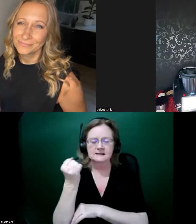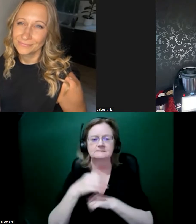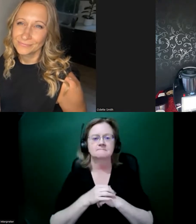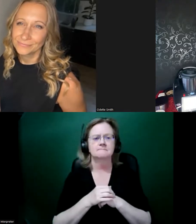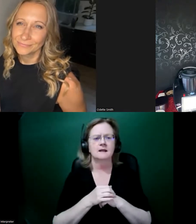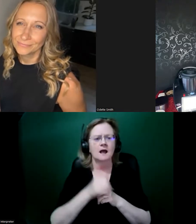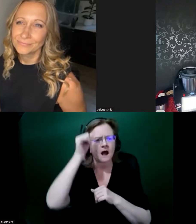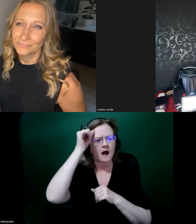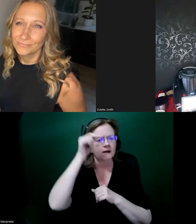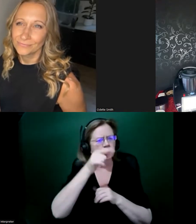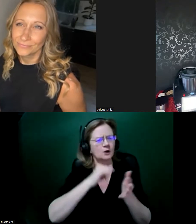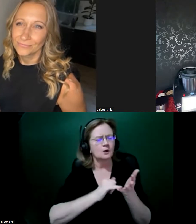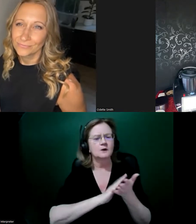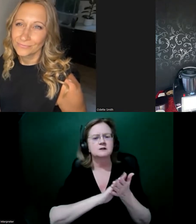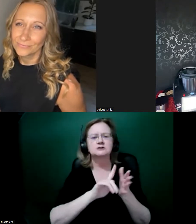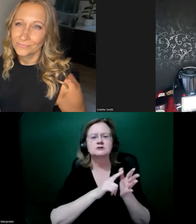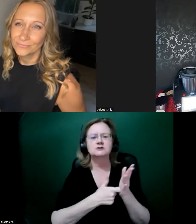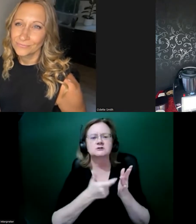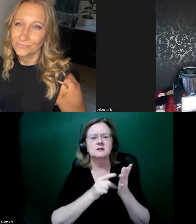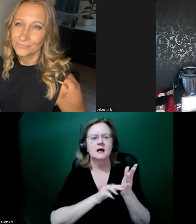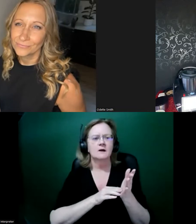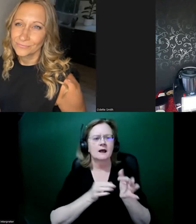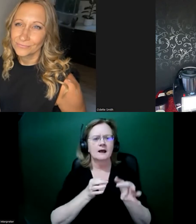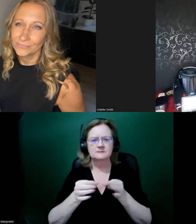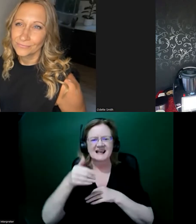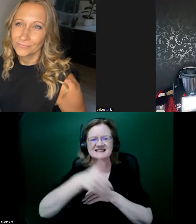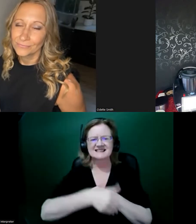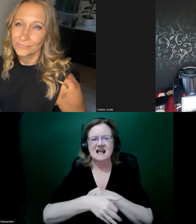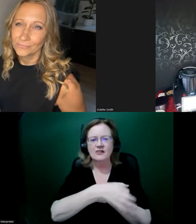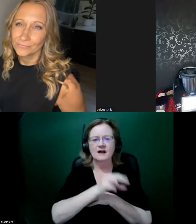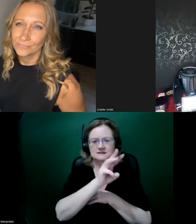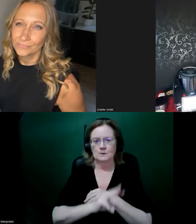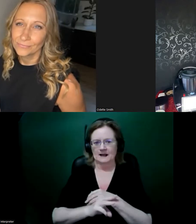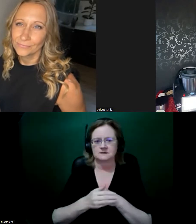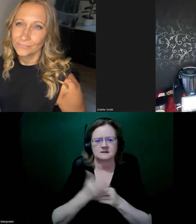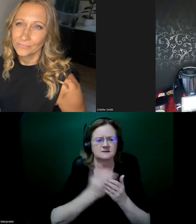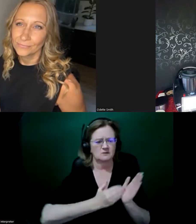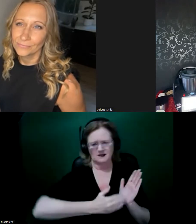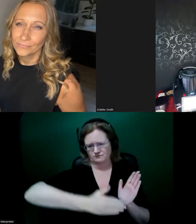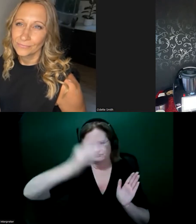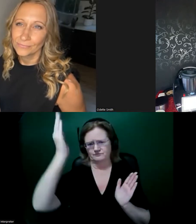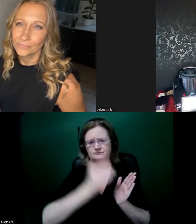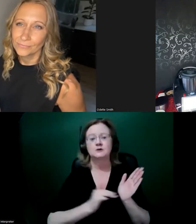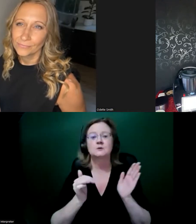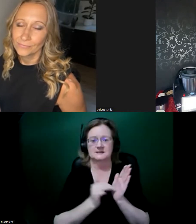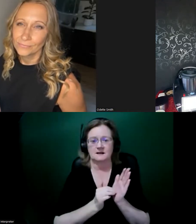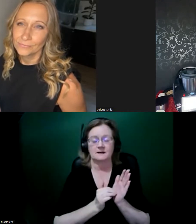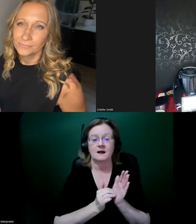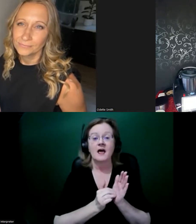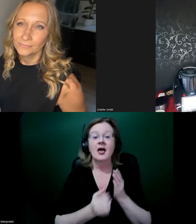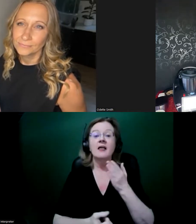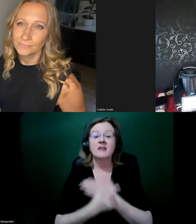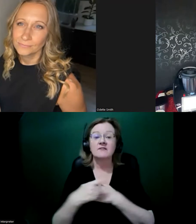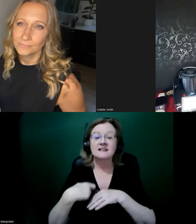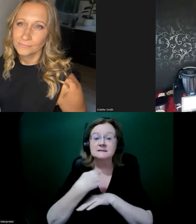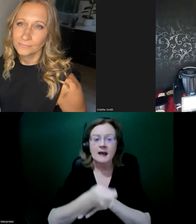know Sharon's got some planned, lots around the South Island, down in Wellington. So just all over the country. All of the events are free. And